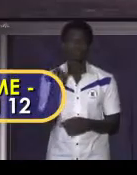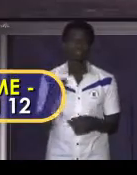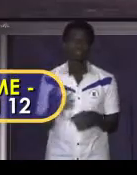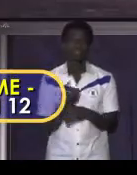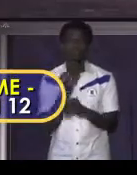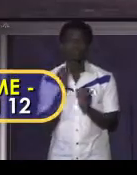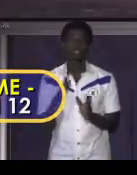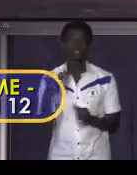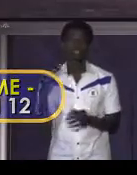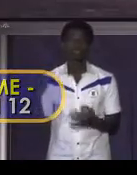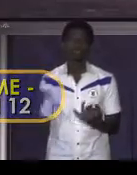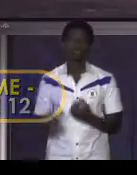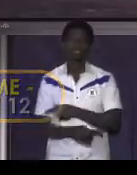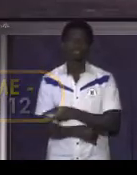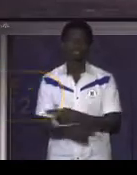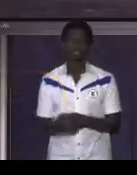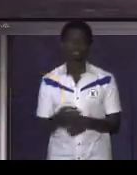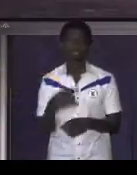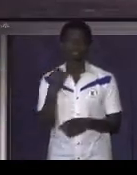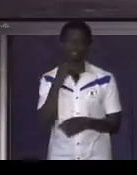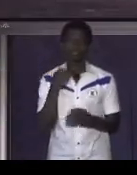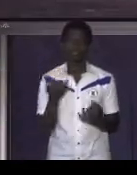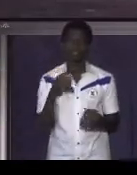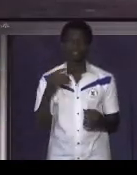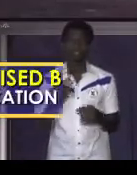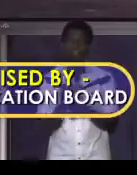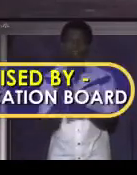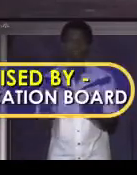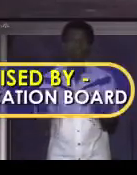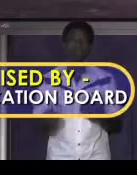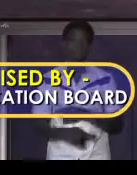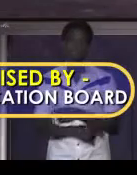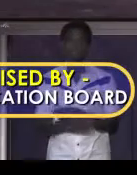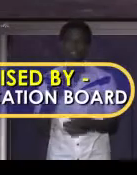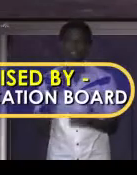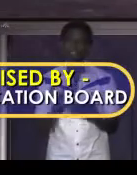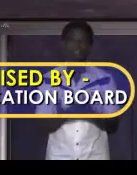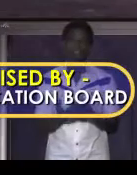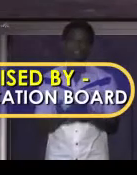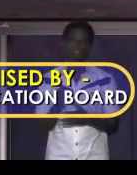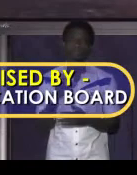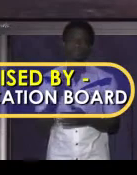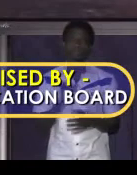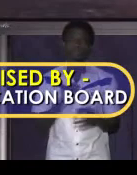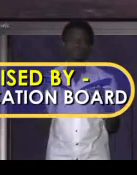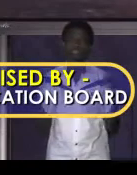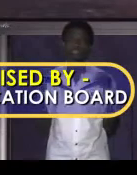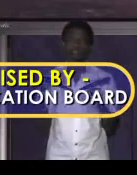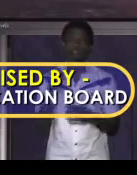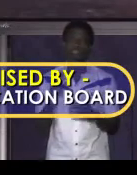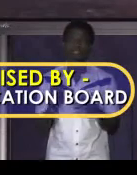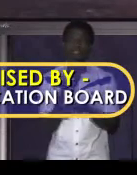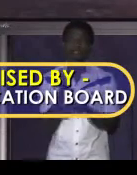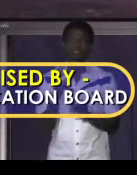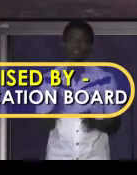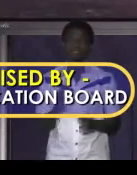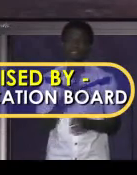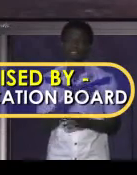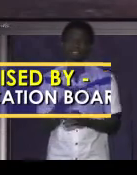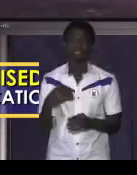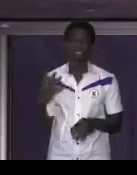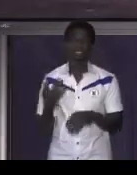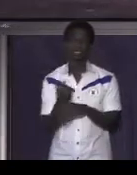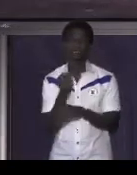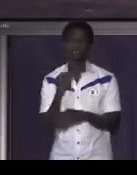winner of today? Who is now the champion of today? Good. So I celebrate the winners and the